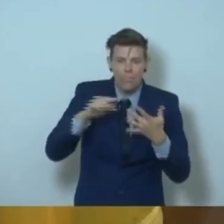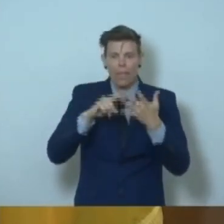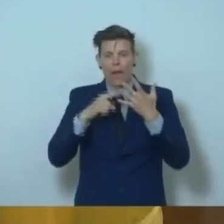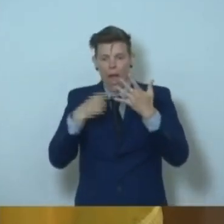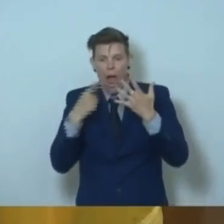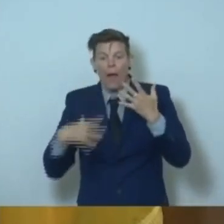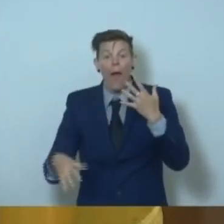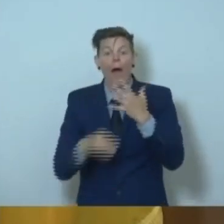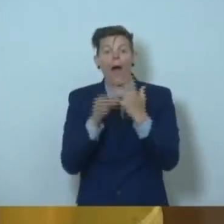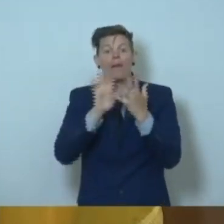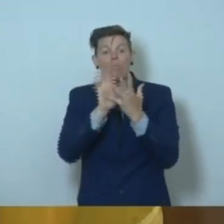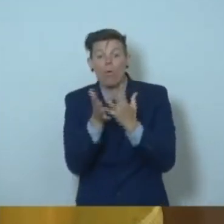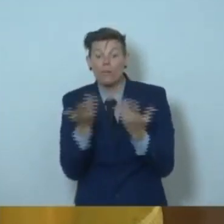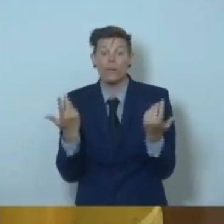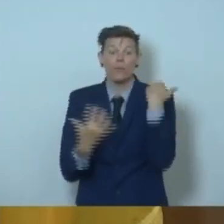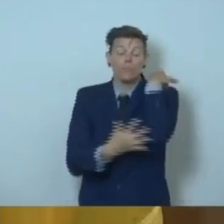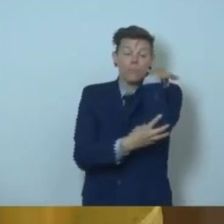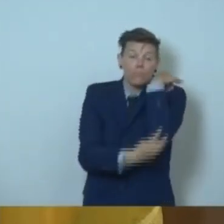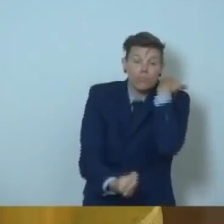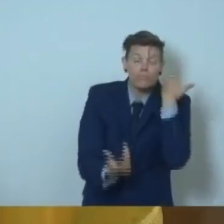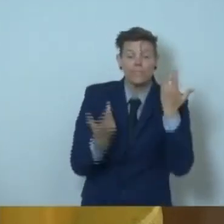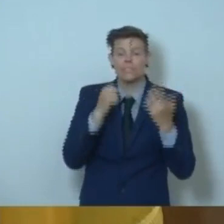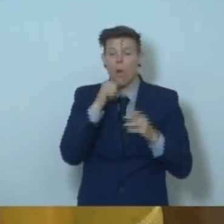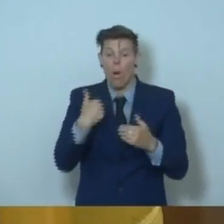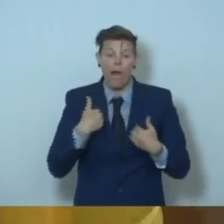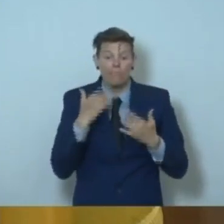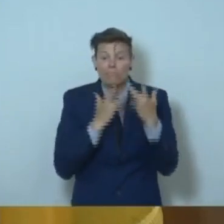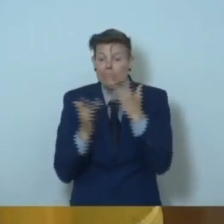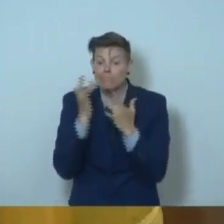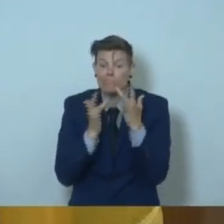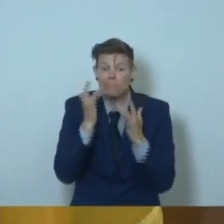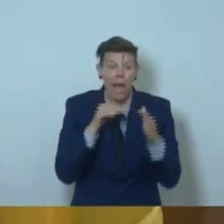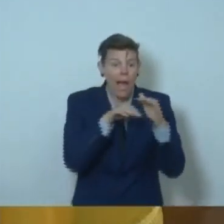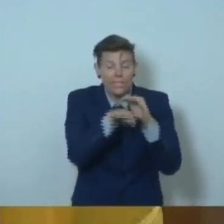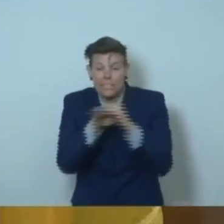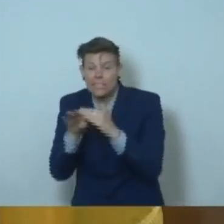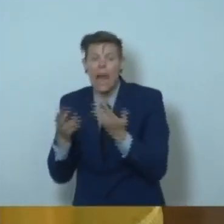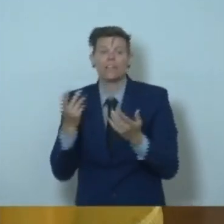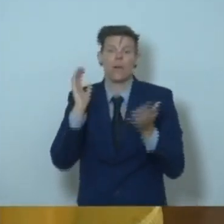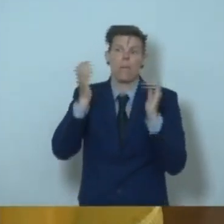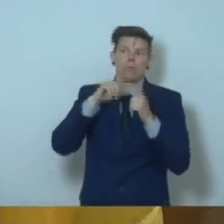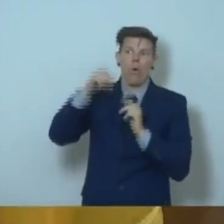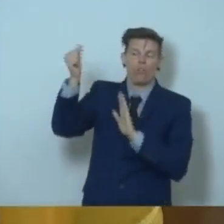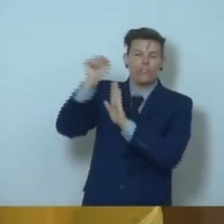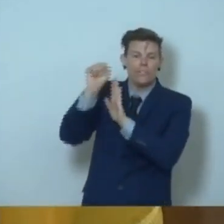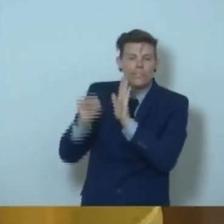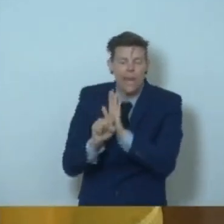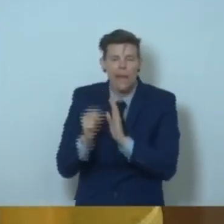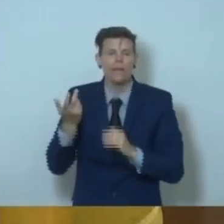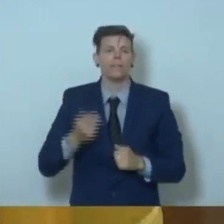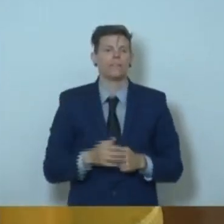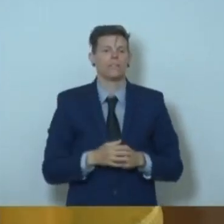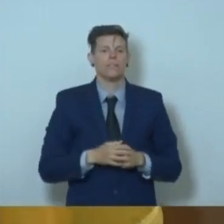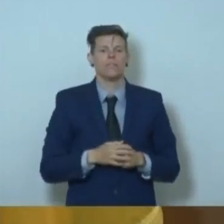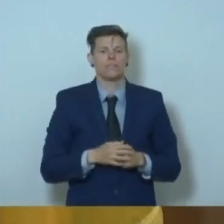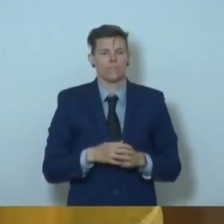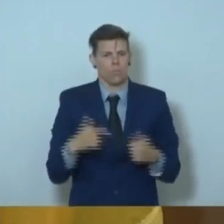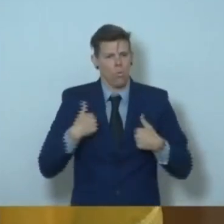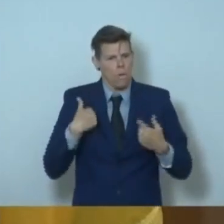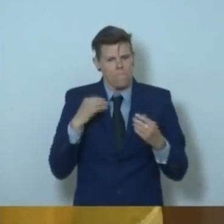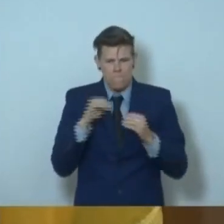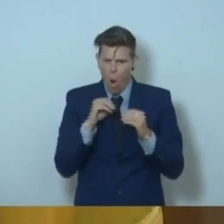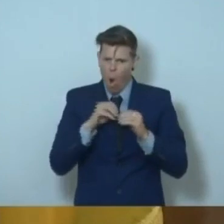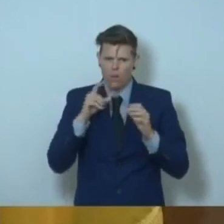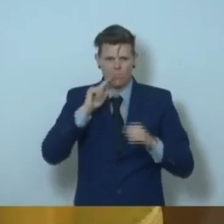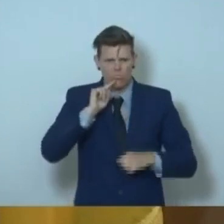and lack of access to health care than many of our neighboring states and other Americans, that we have to do a much better job living